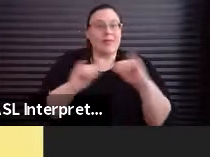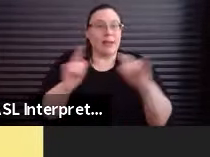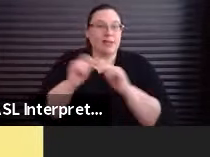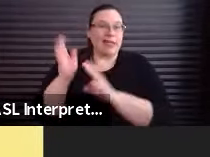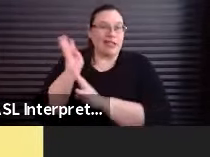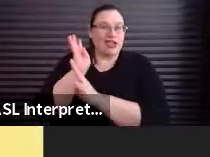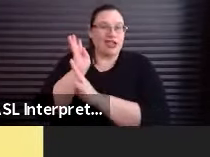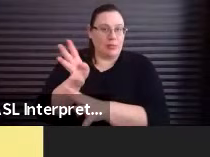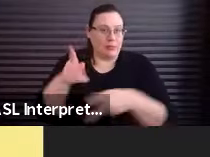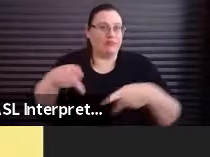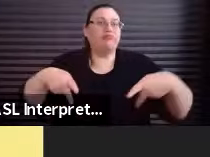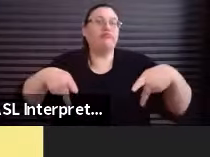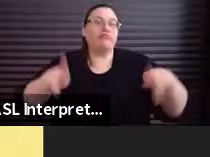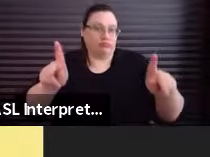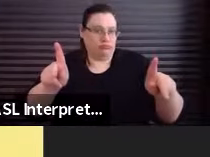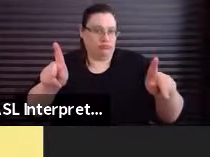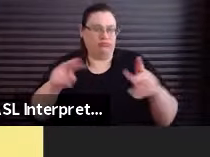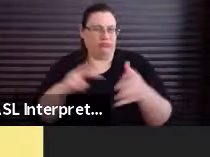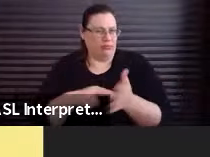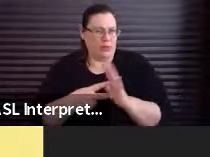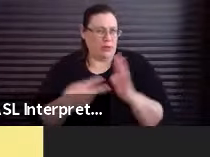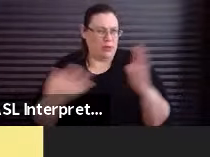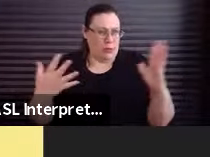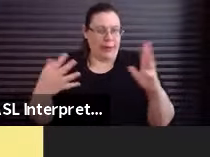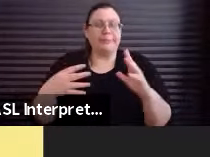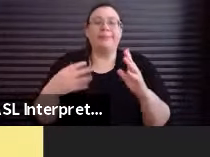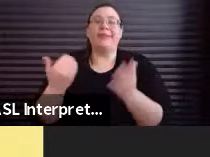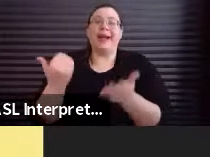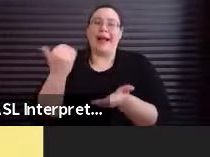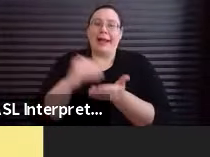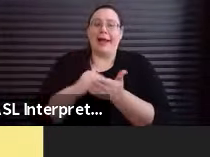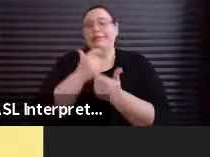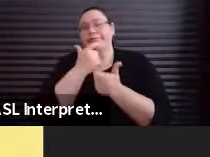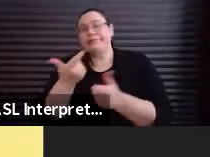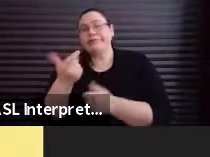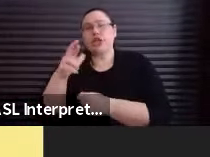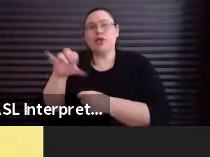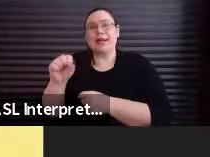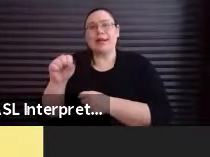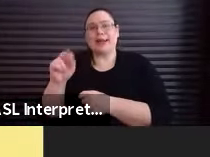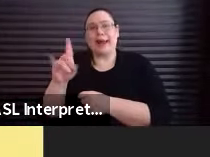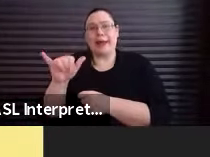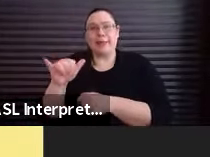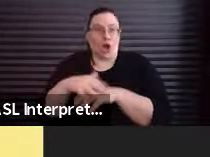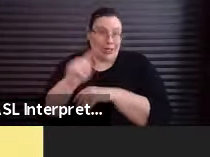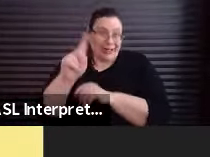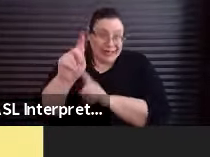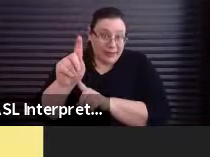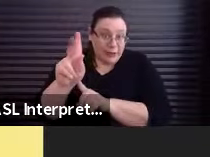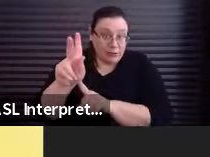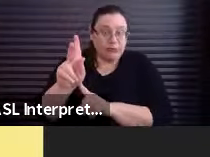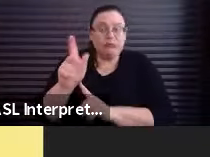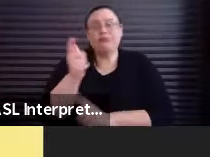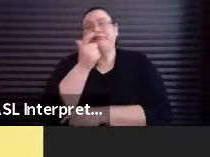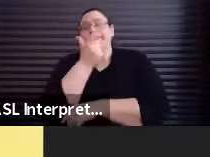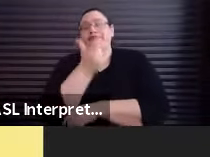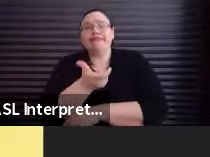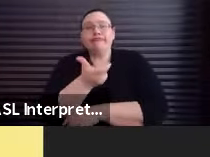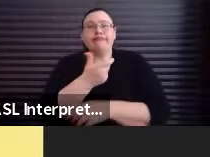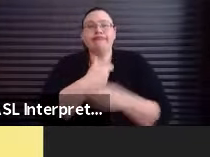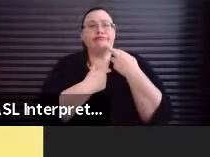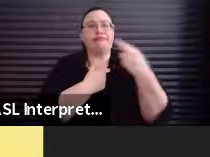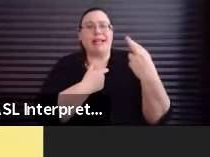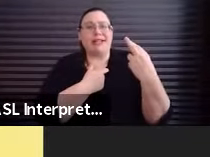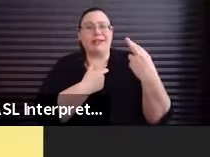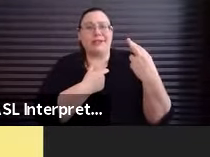is allowed. What that means is, again, I'm watching Grey's Anatomy on television, and my best friend is watching